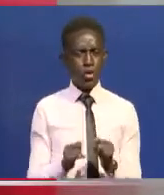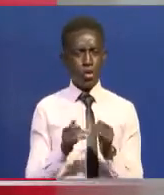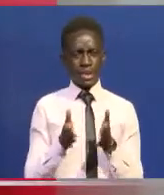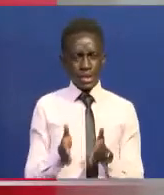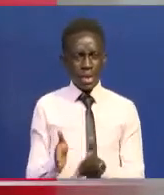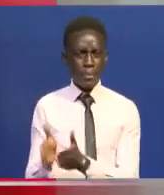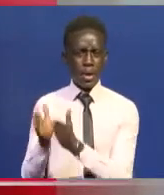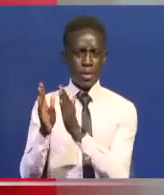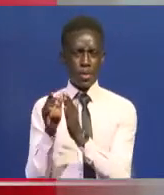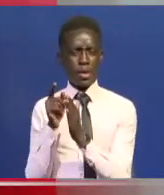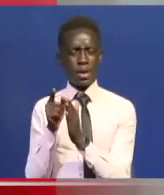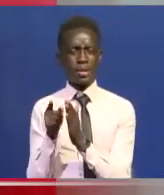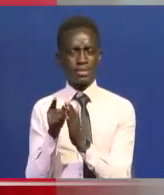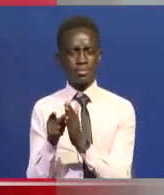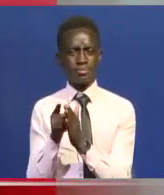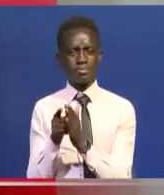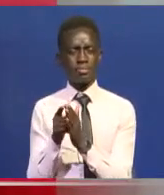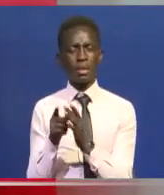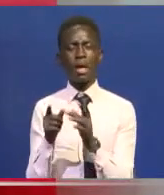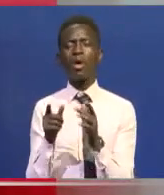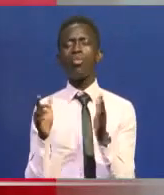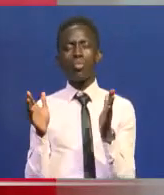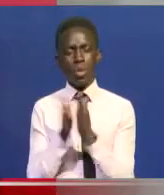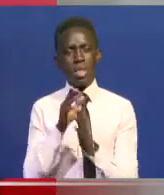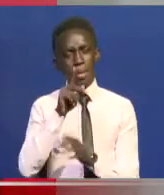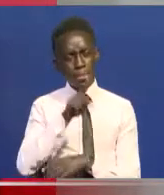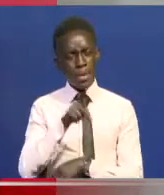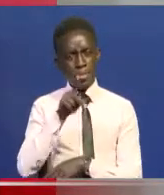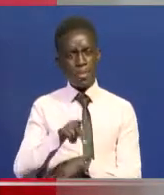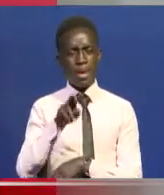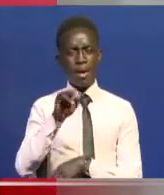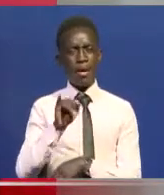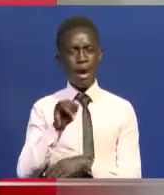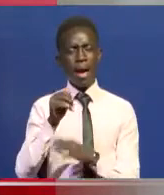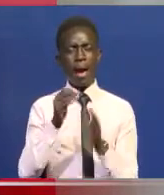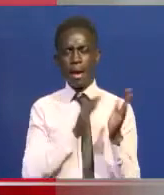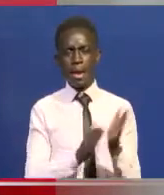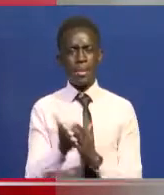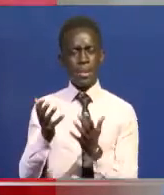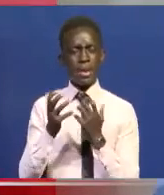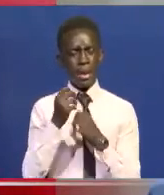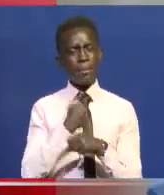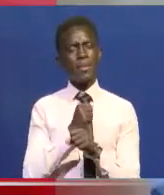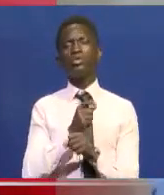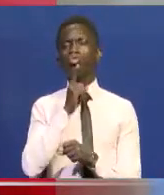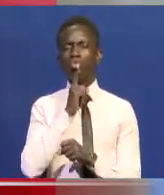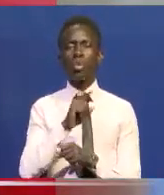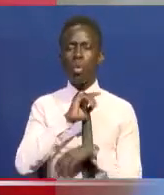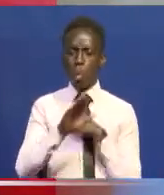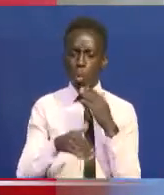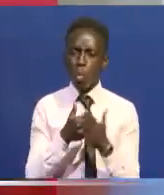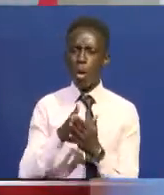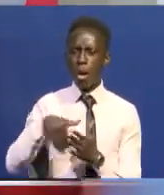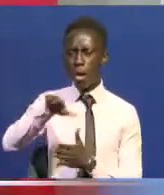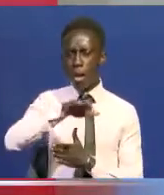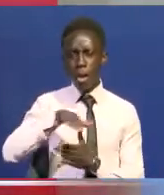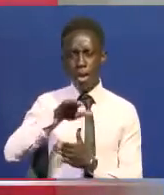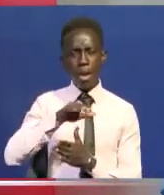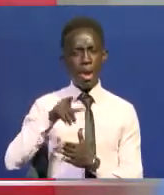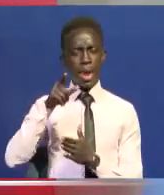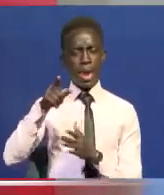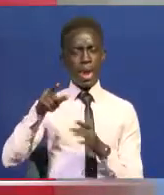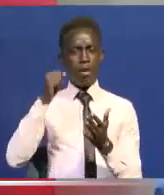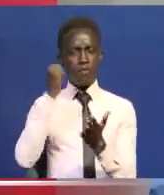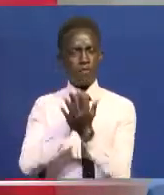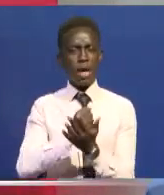and the PPP arrangement will ensure that this old terminal next will have a link to